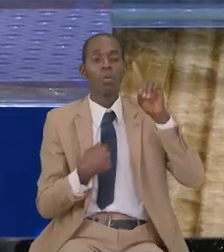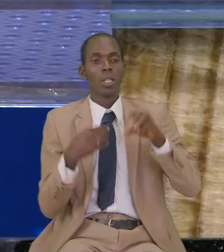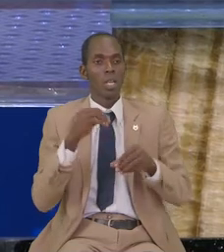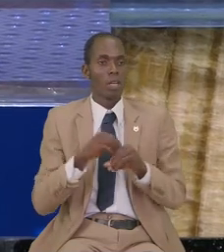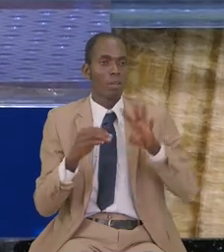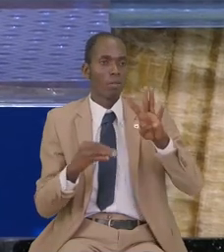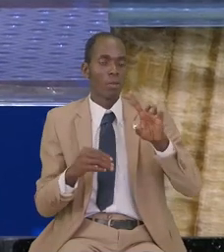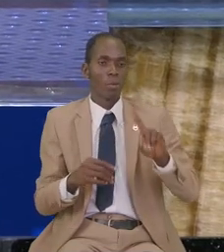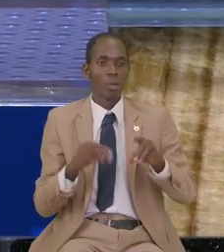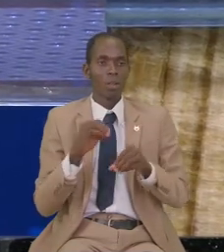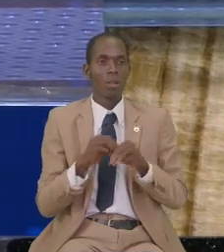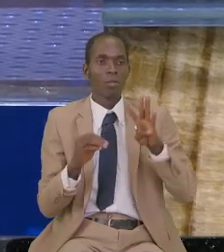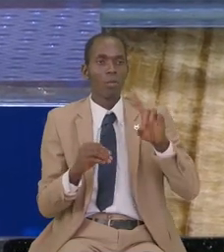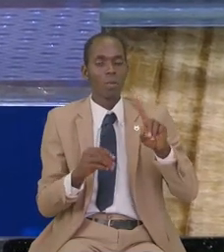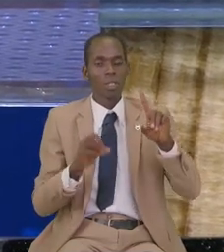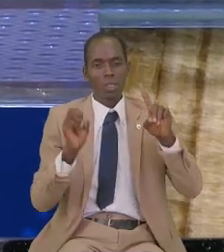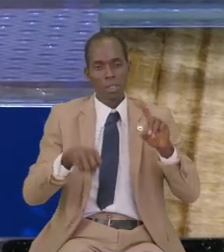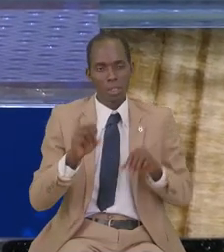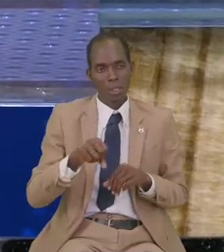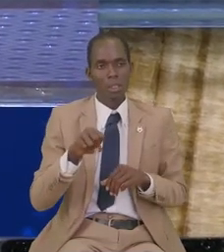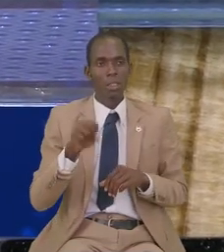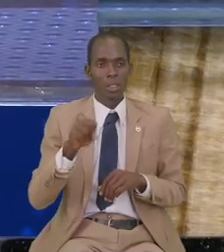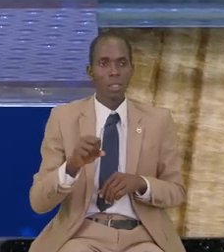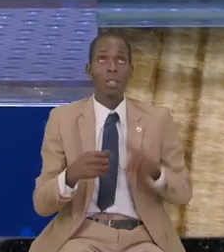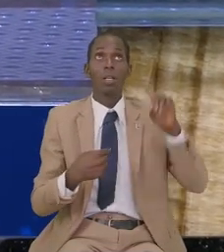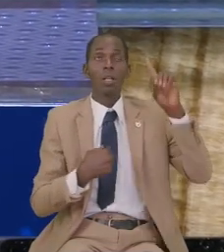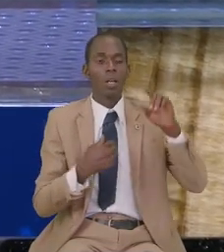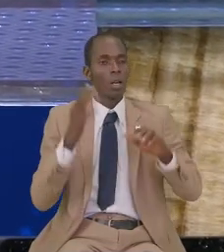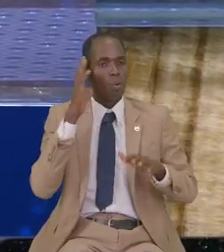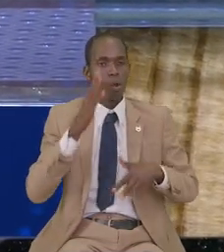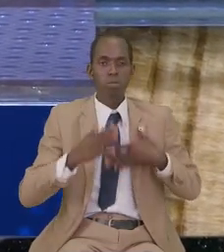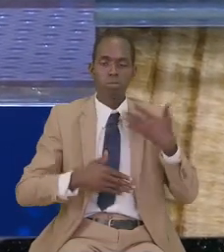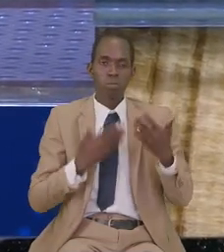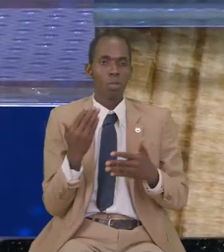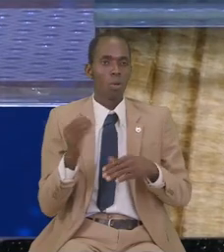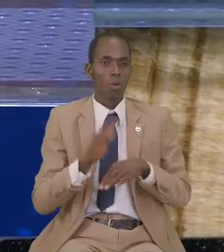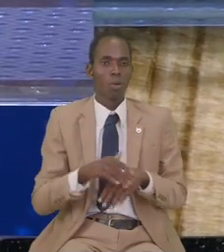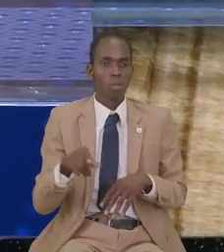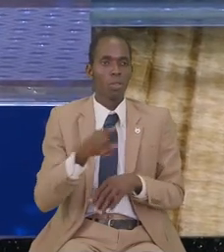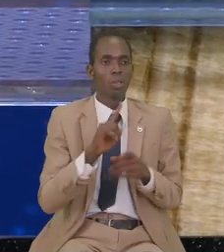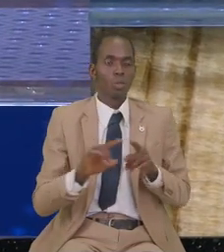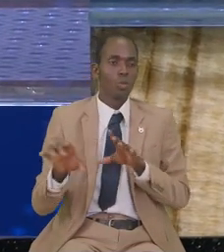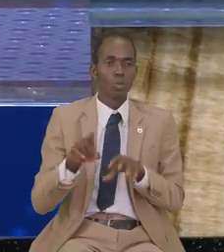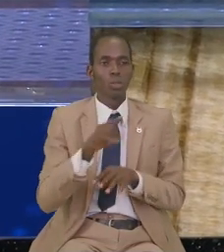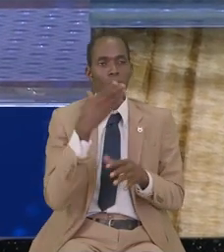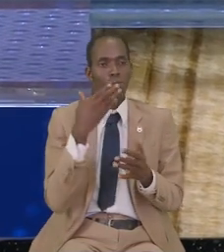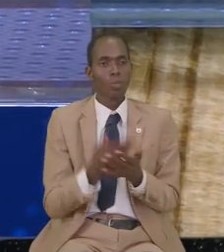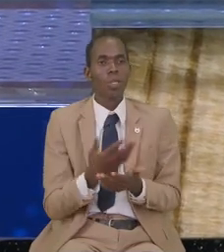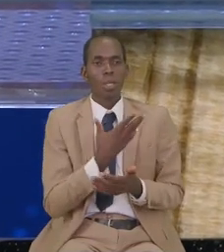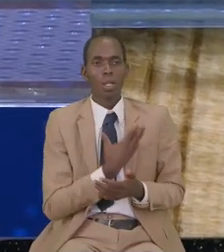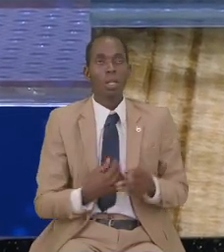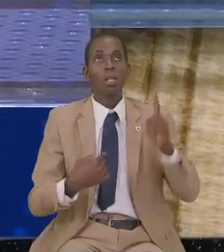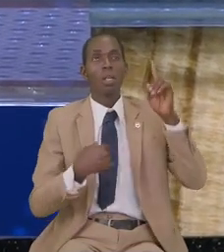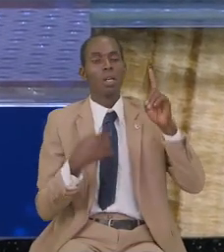41, yea, yes, I will rejoice over them to do them good, and I will